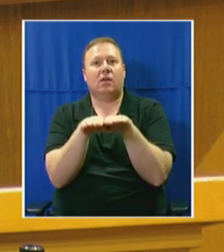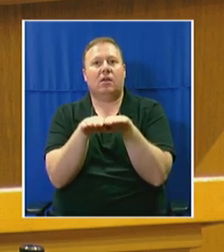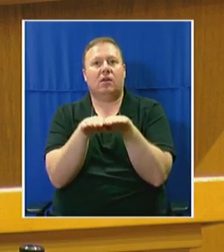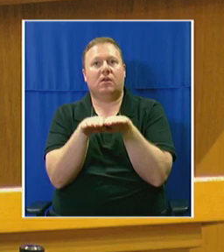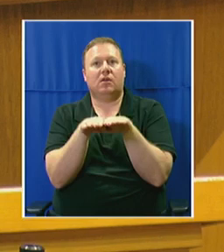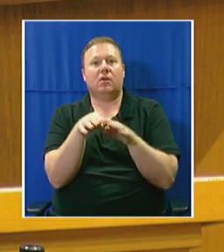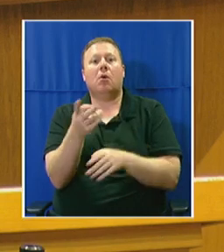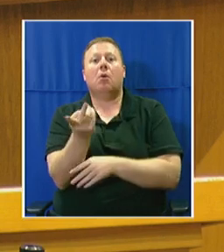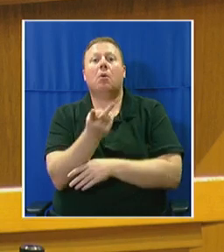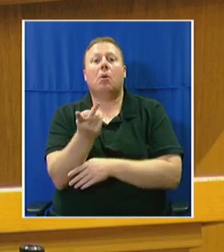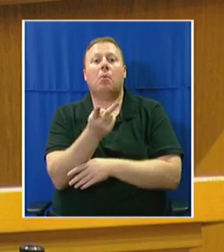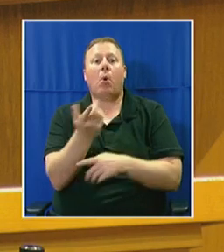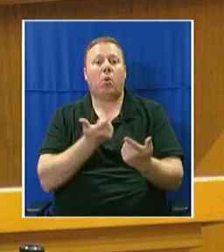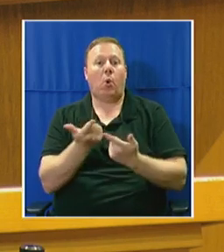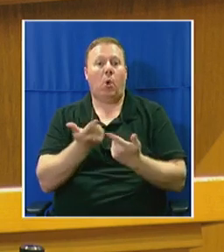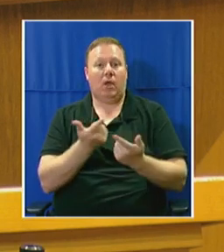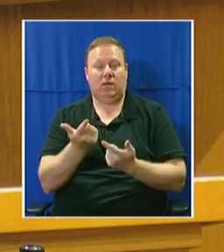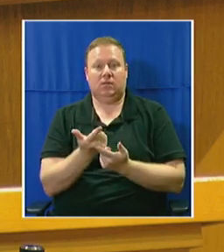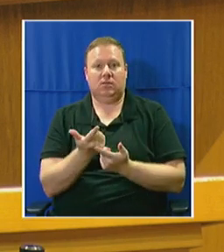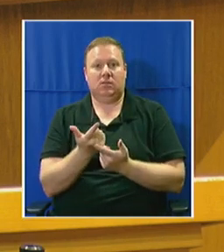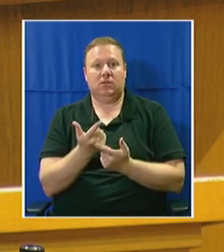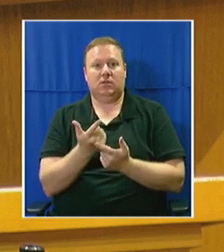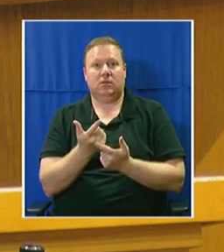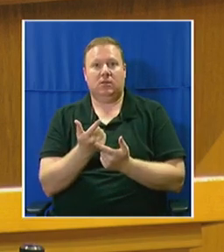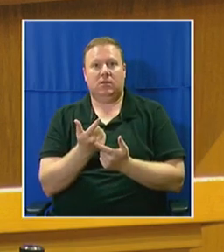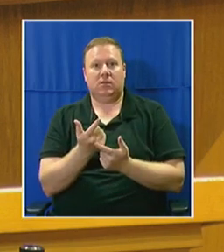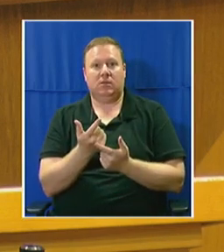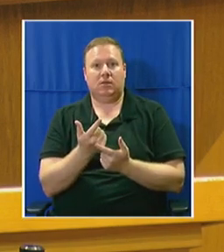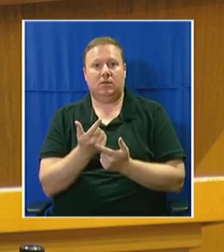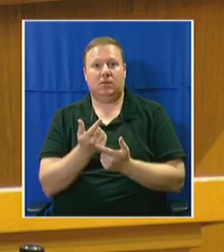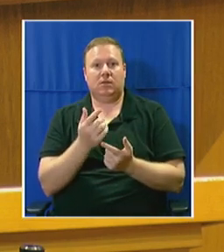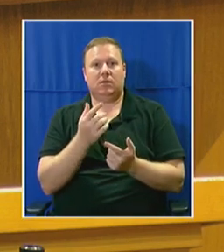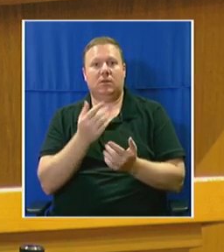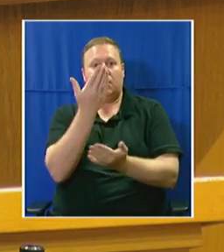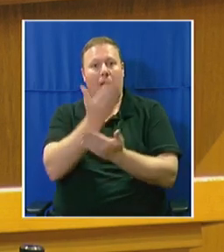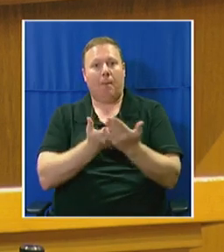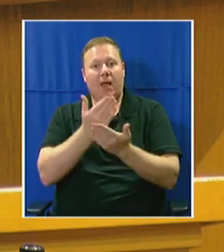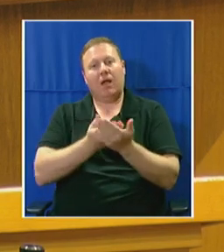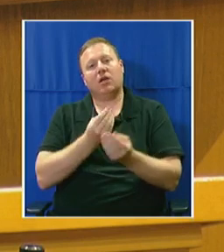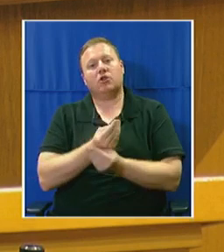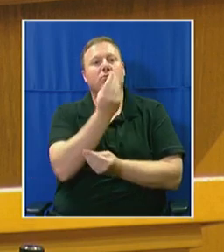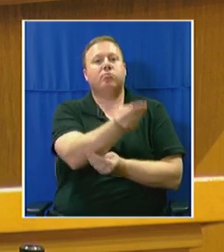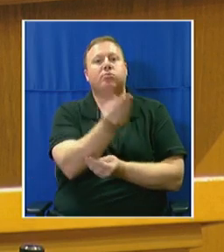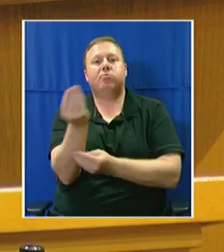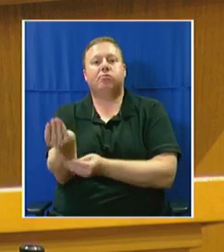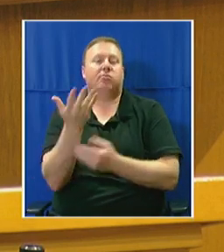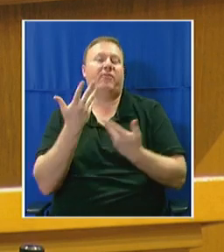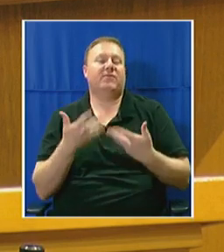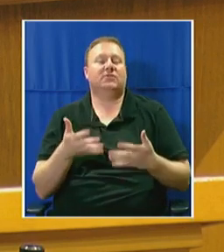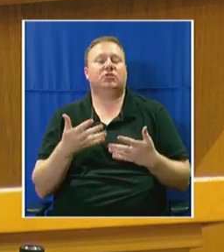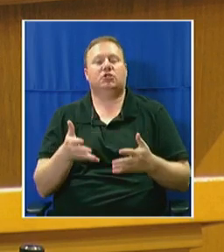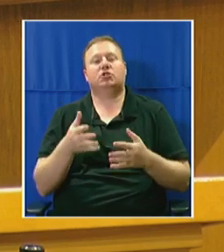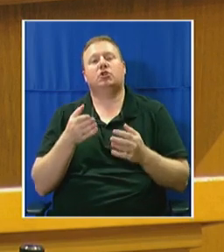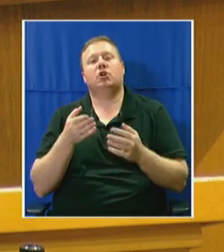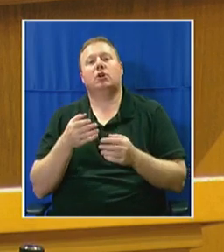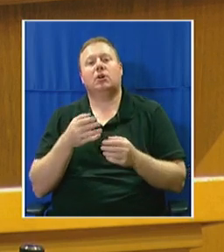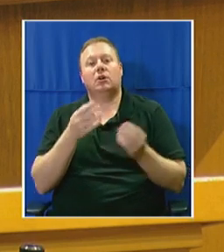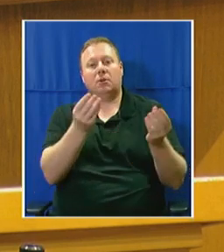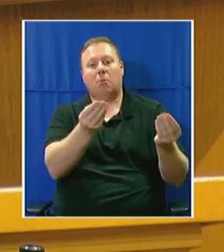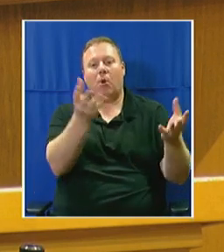Advocate jiba and Advocate M from Office the committee is also of the view that the process followed was